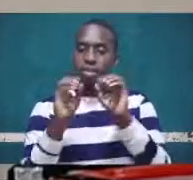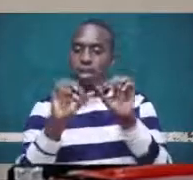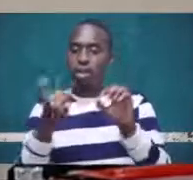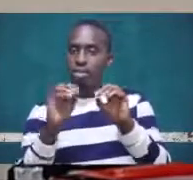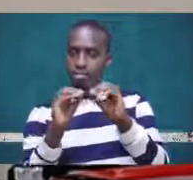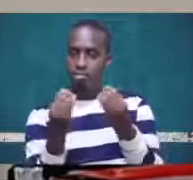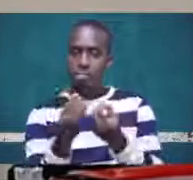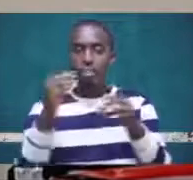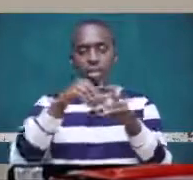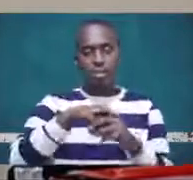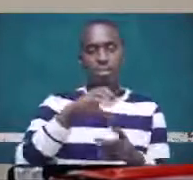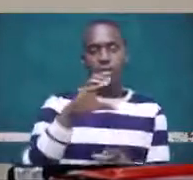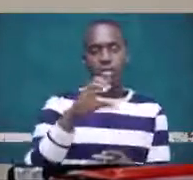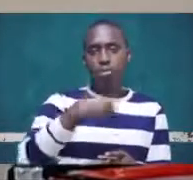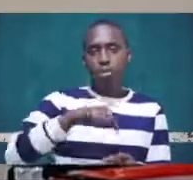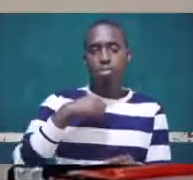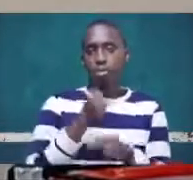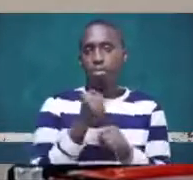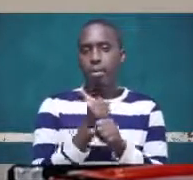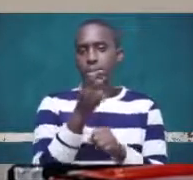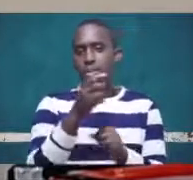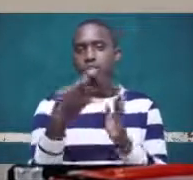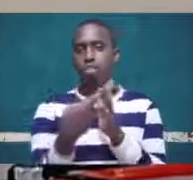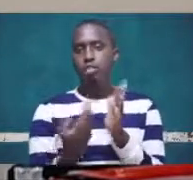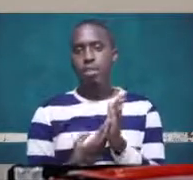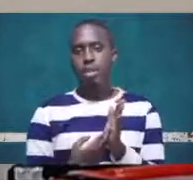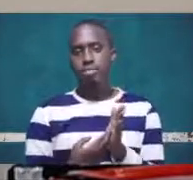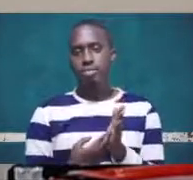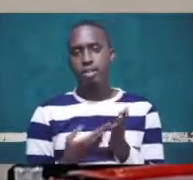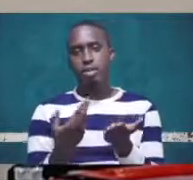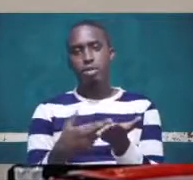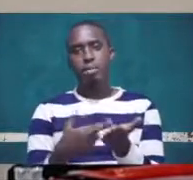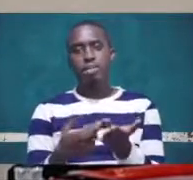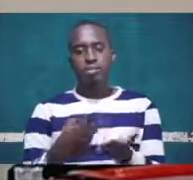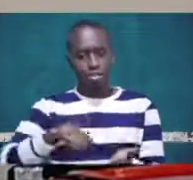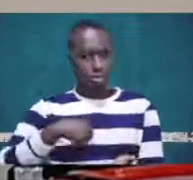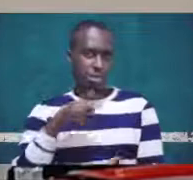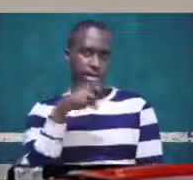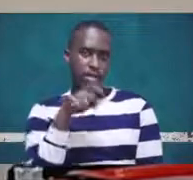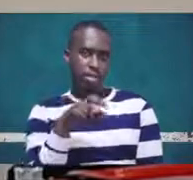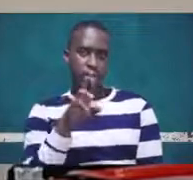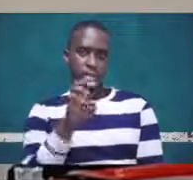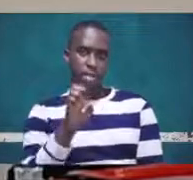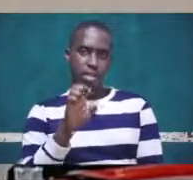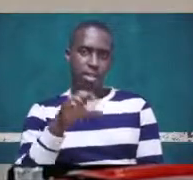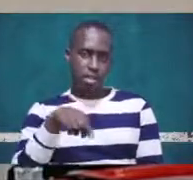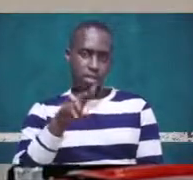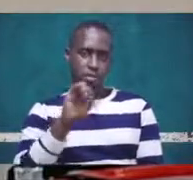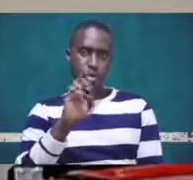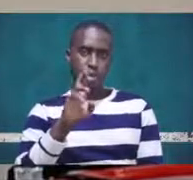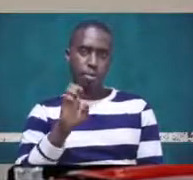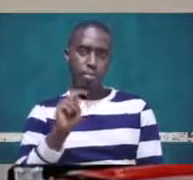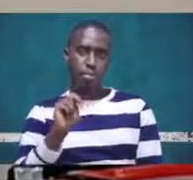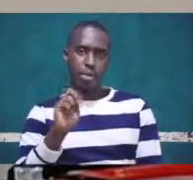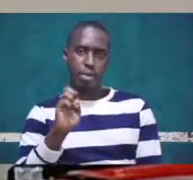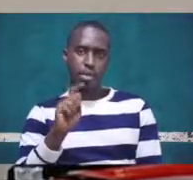we put them in containers and we make these requirements we need. Are we able to tell genetic diseases? And if we know that they do exist, is